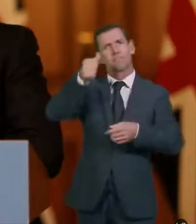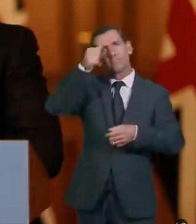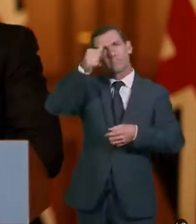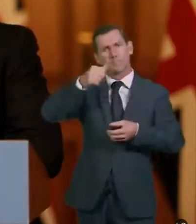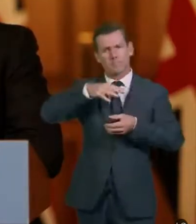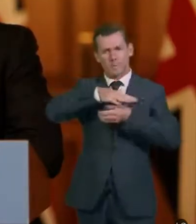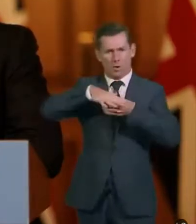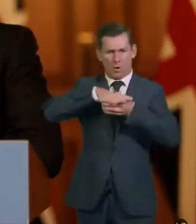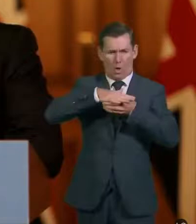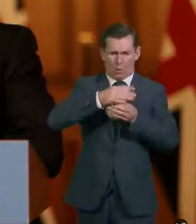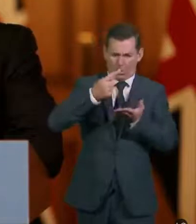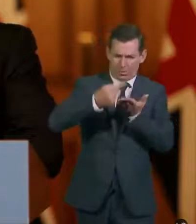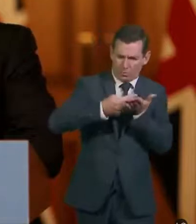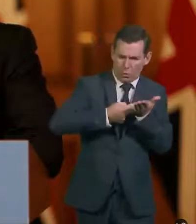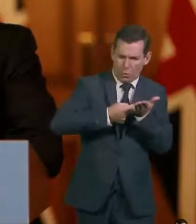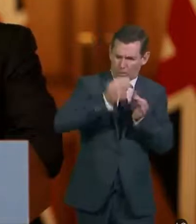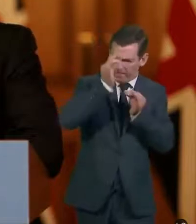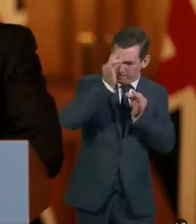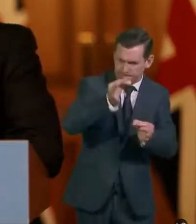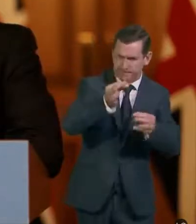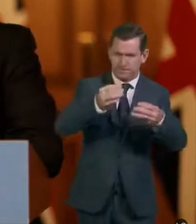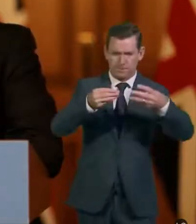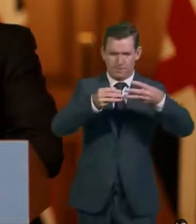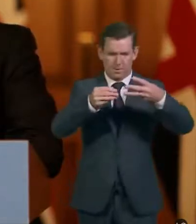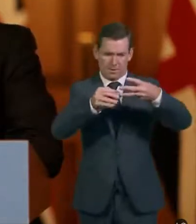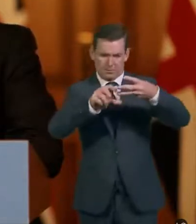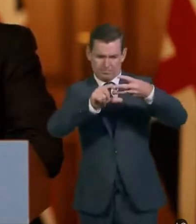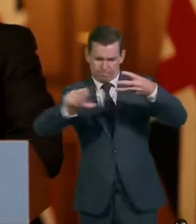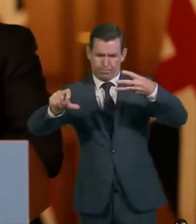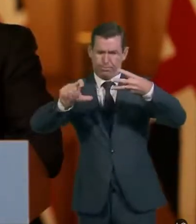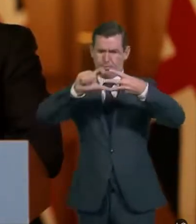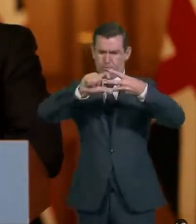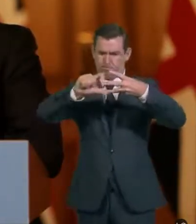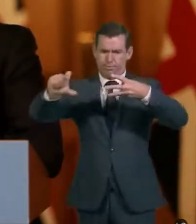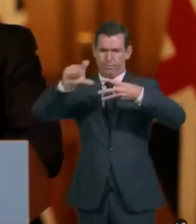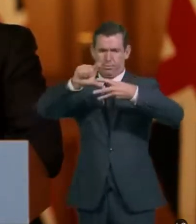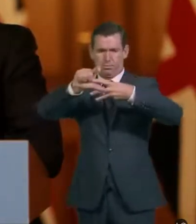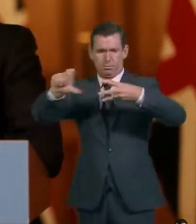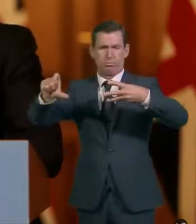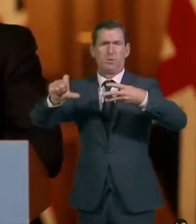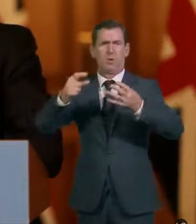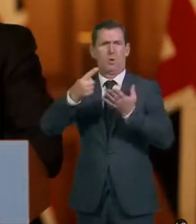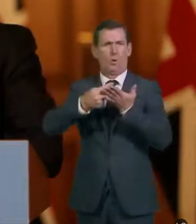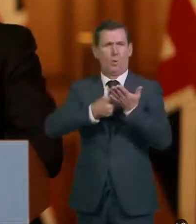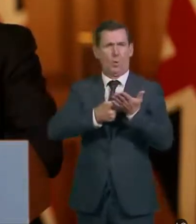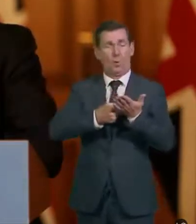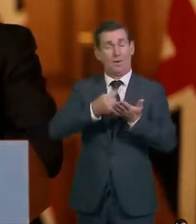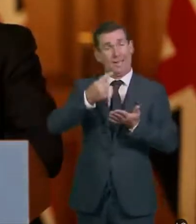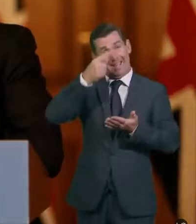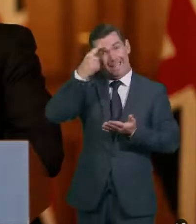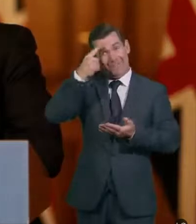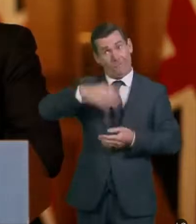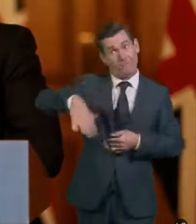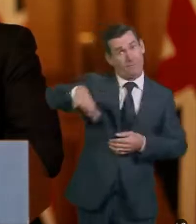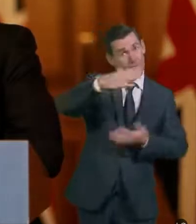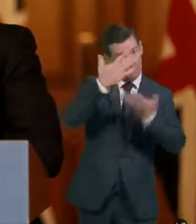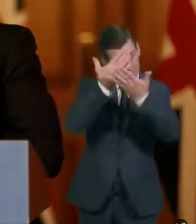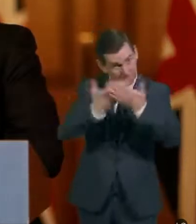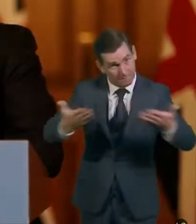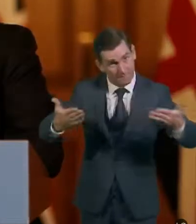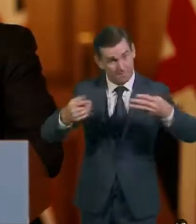tiering system will, if everybody complies, help to protect older people, help to protect